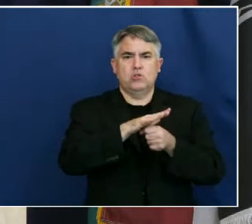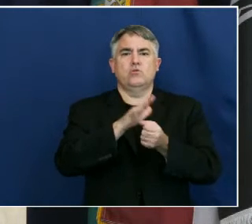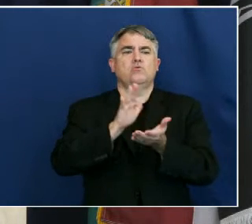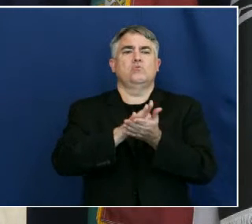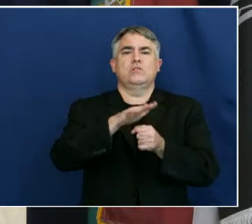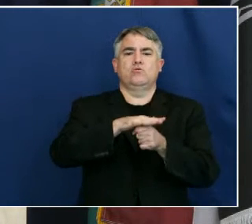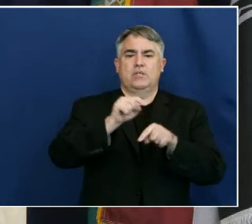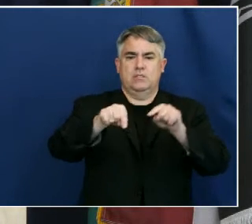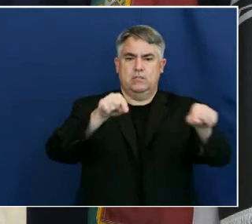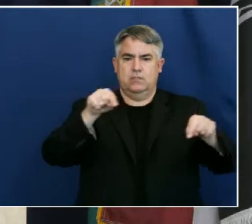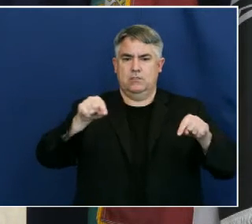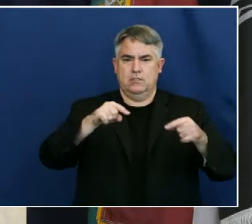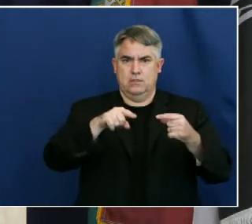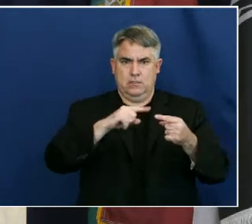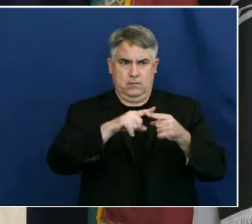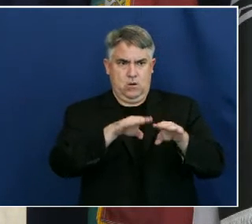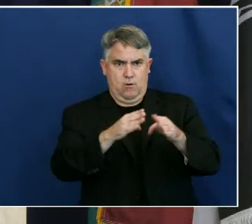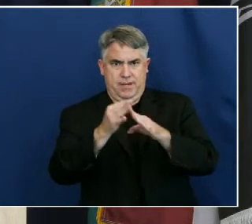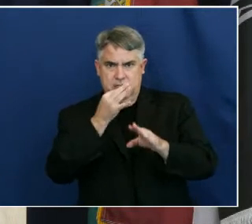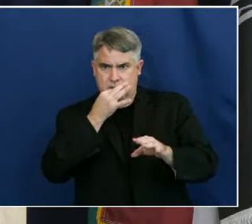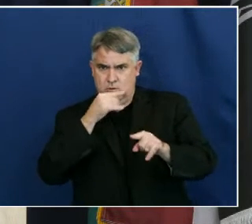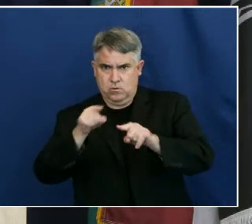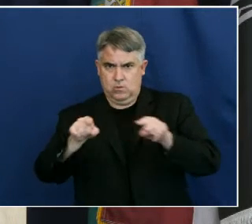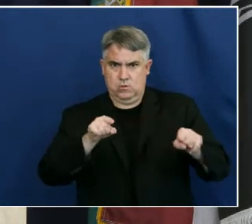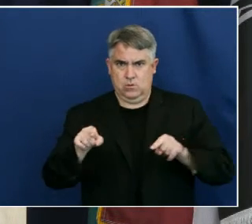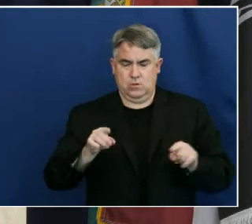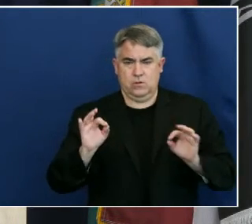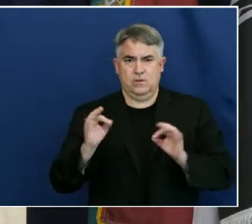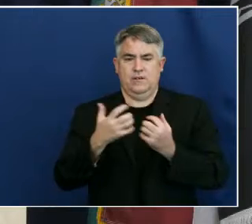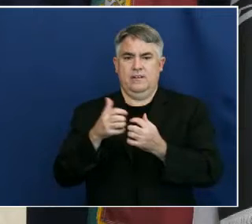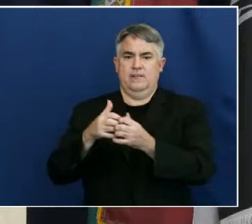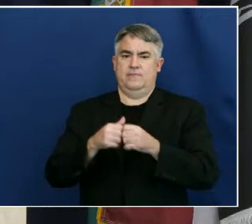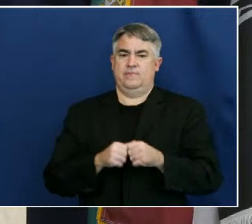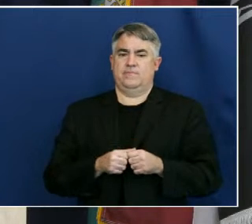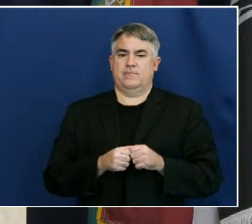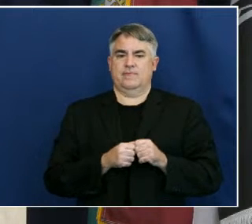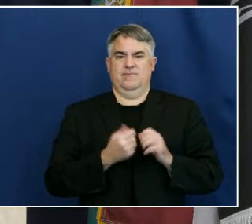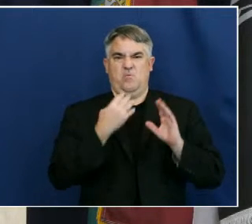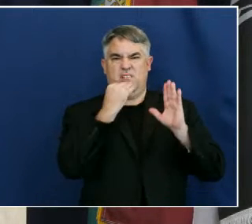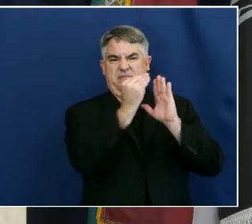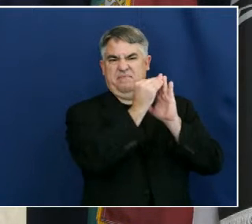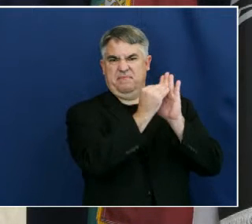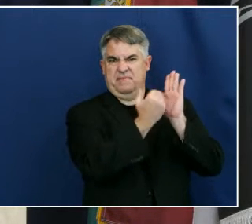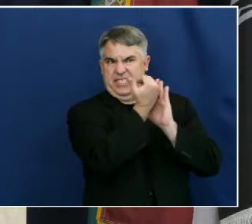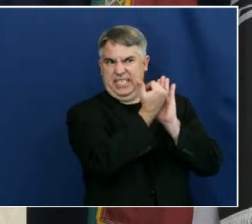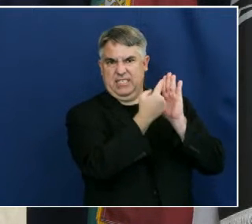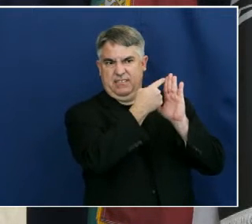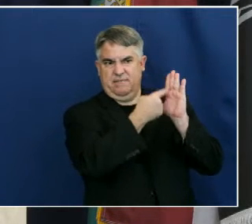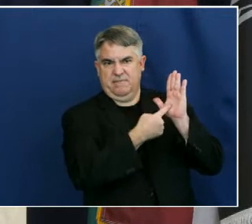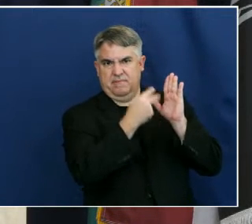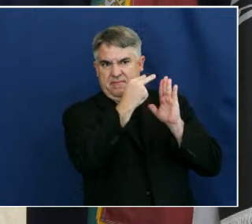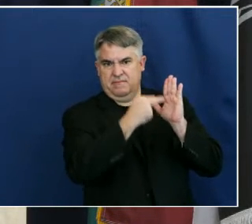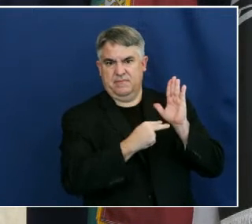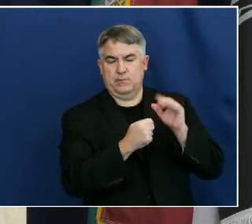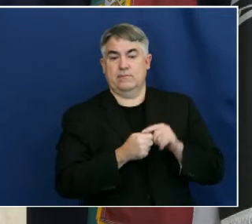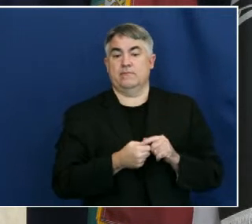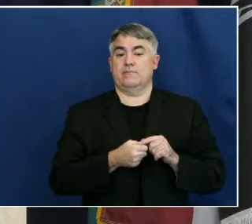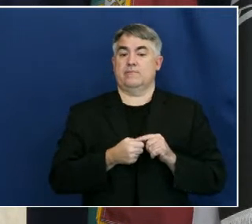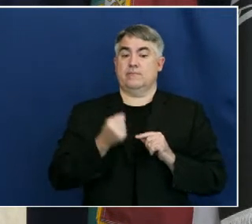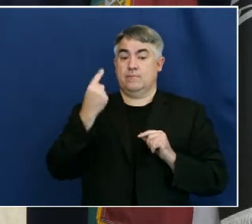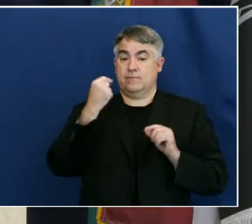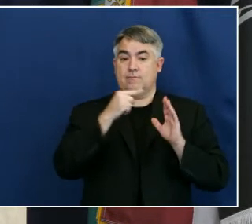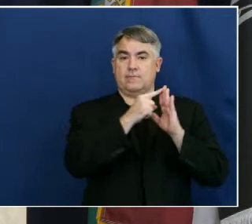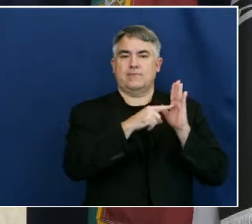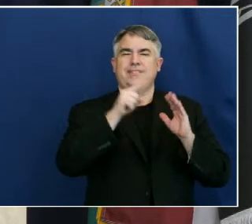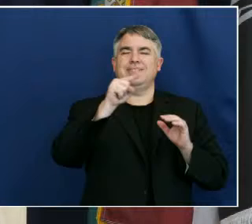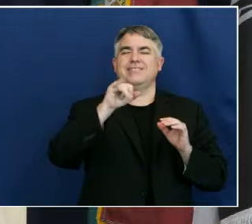pending vaccination. They will put those in the queue, and they will prioritize those based on zip code, meaning the communities